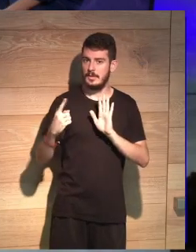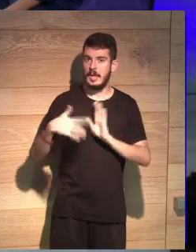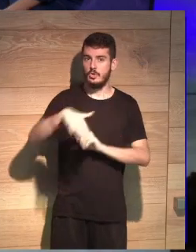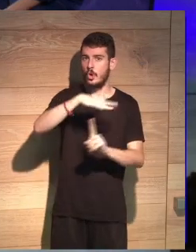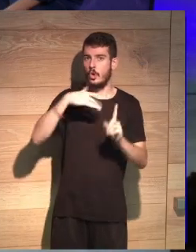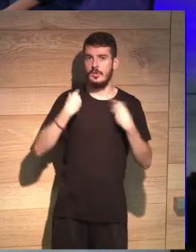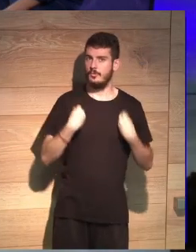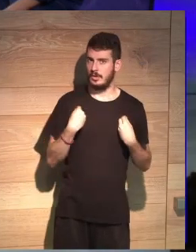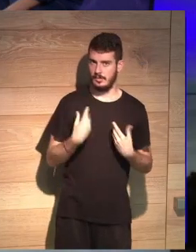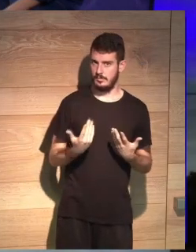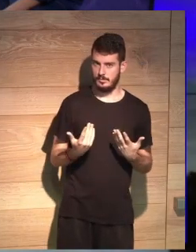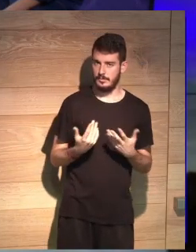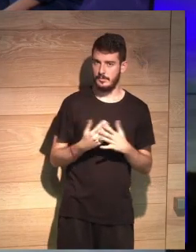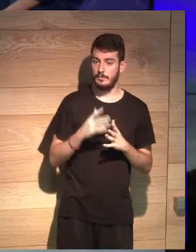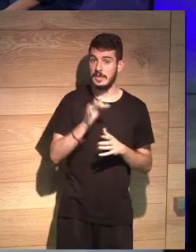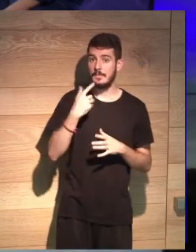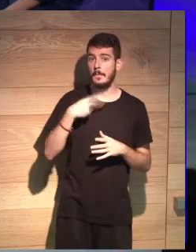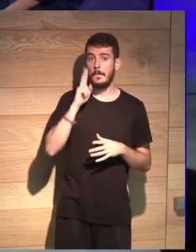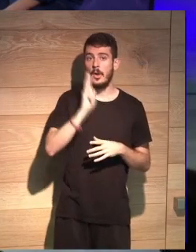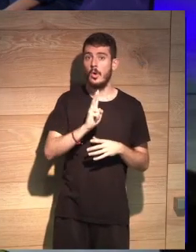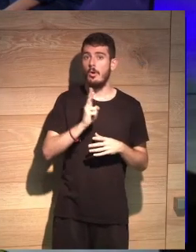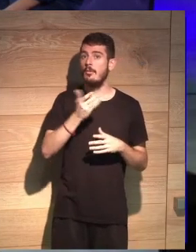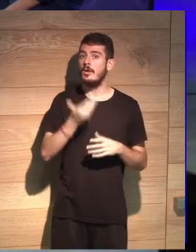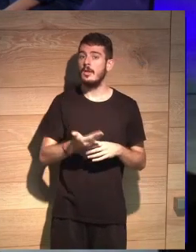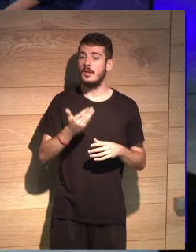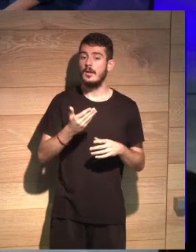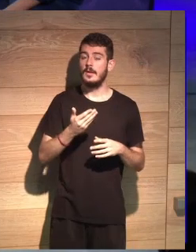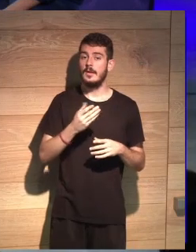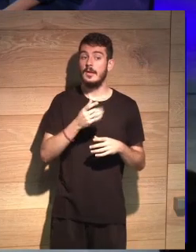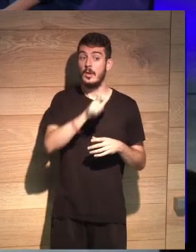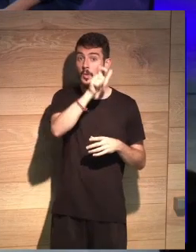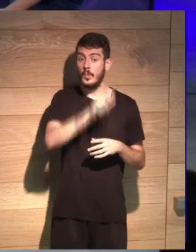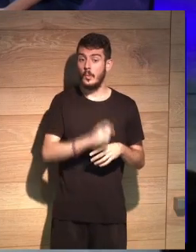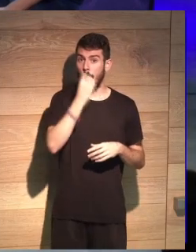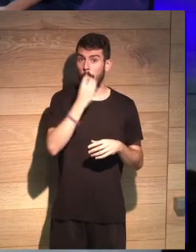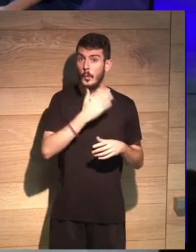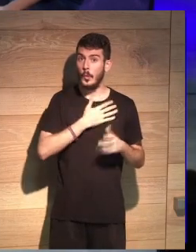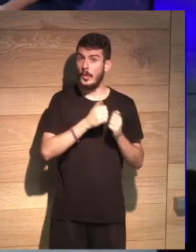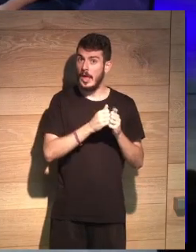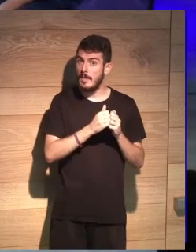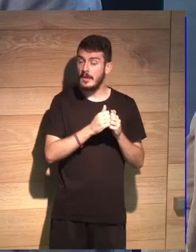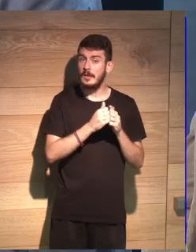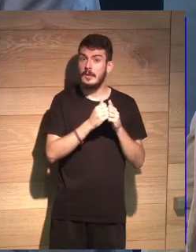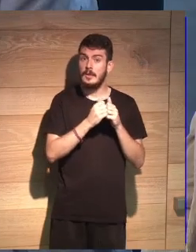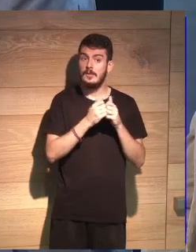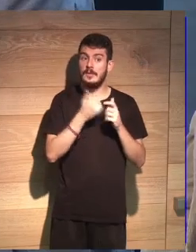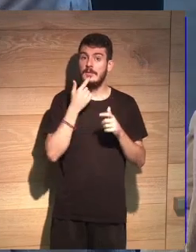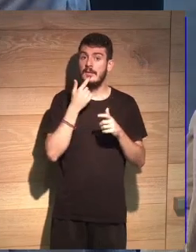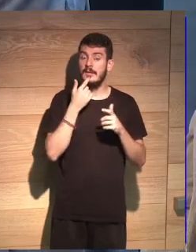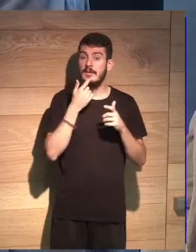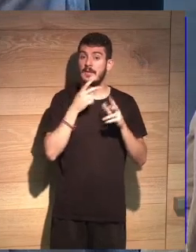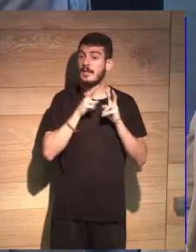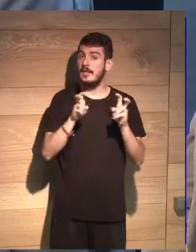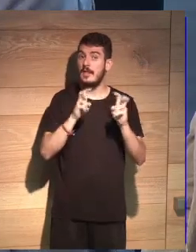so that gamers can enjoy and stay in the enjoyable area and do not go beyond to where it's not so